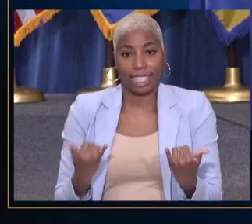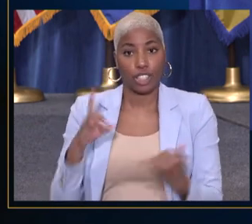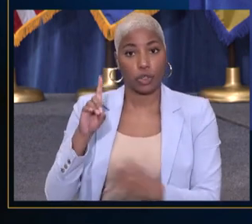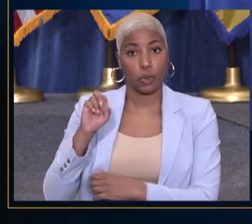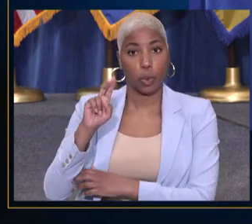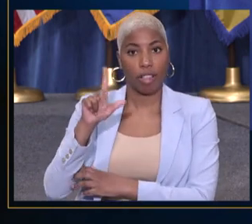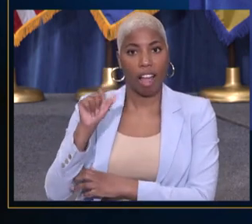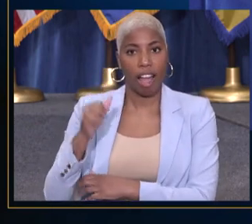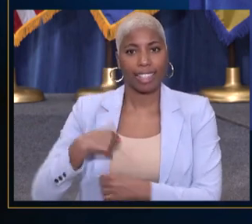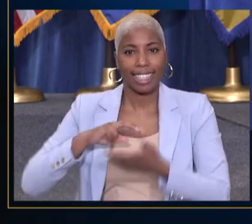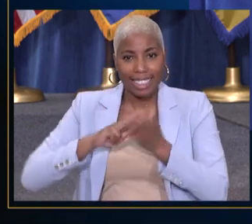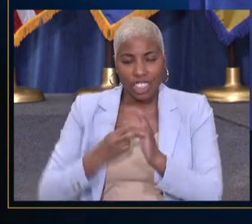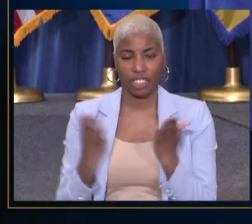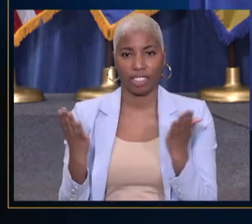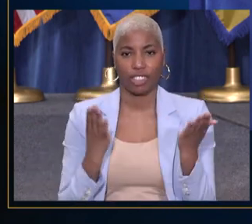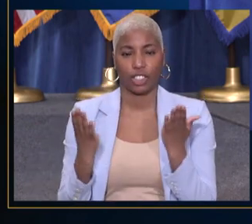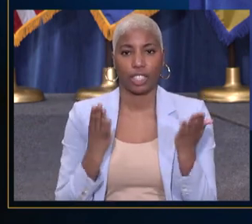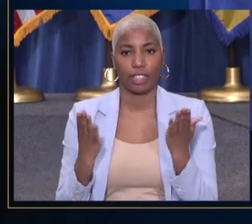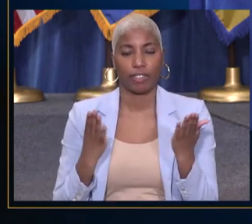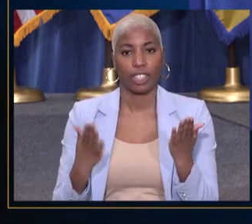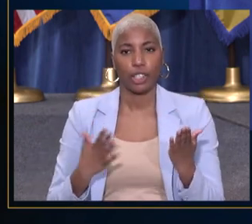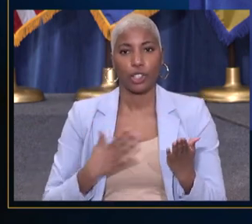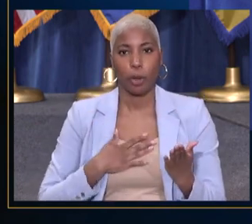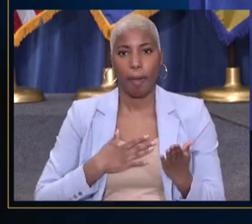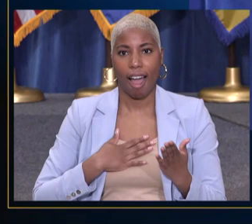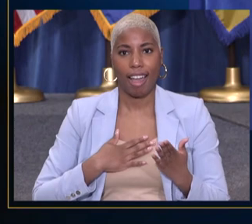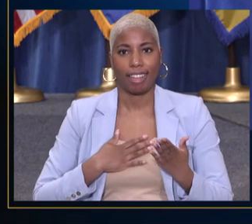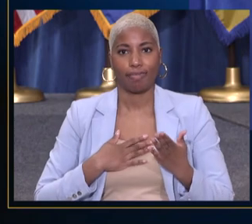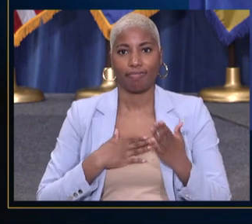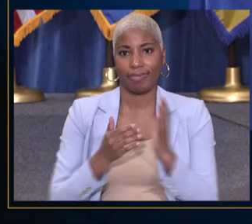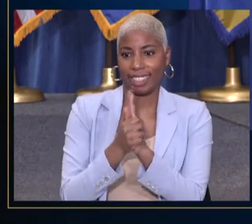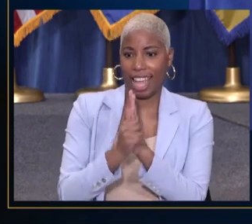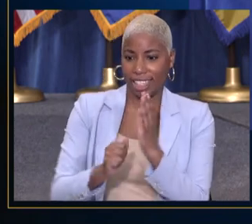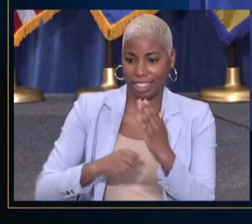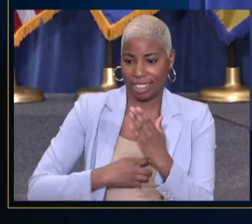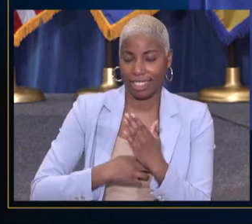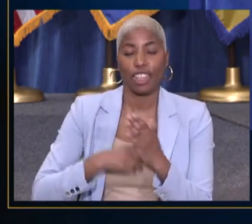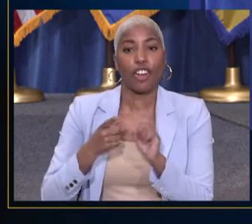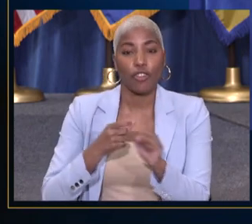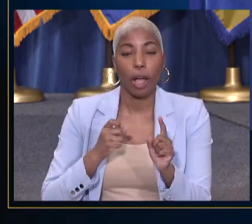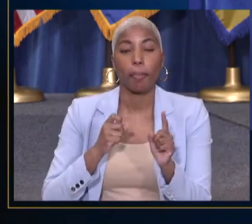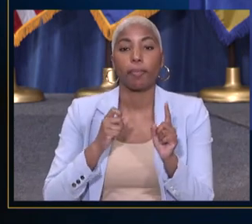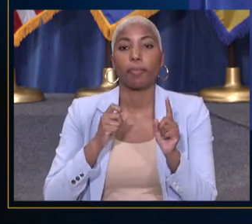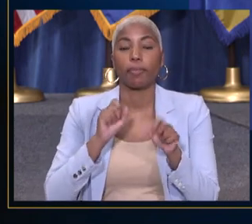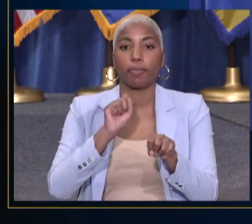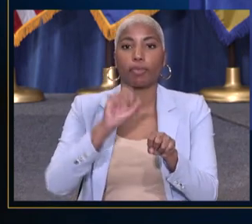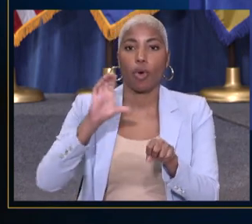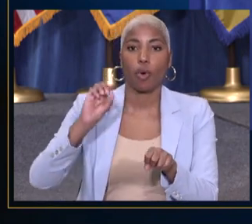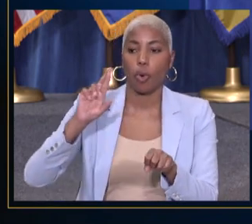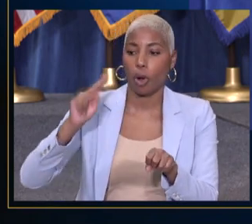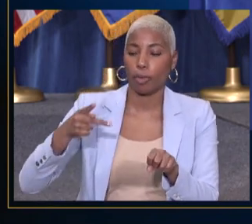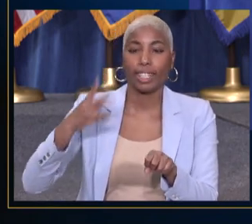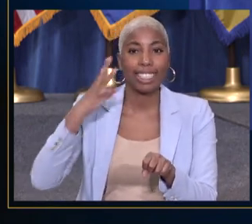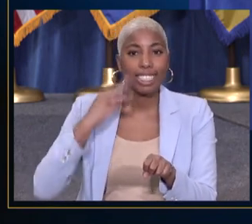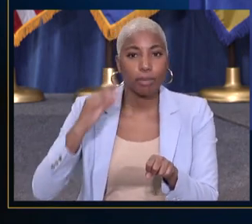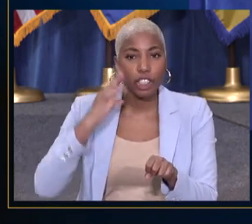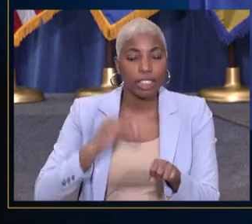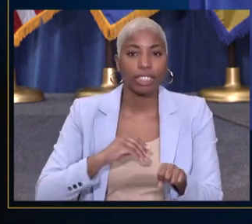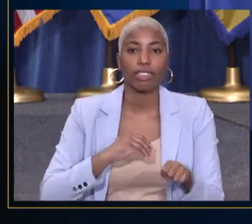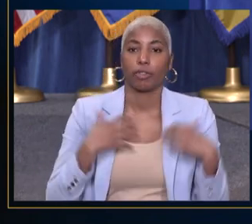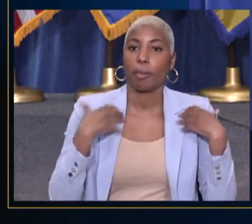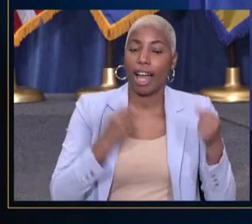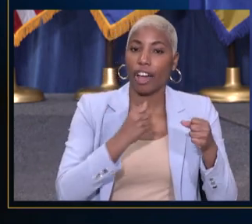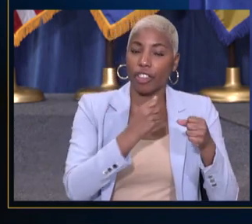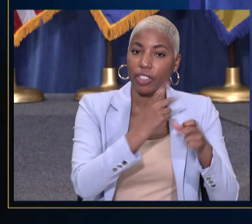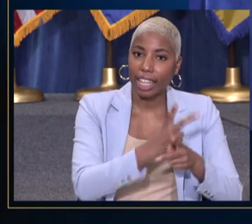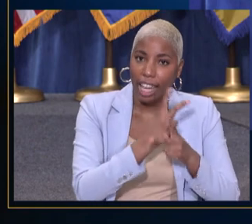serve. And so I took my gifts that I had through the corporate experiences, working in healthcare and health plan systems, and I said,